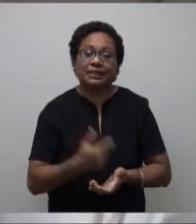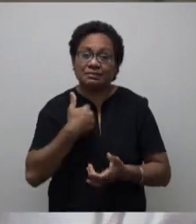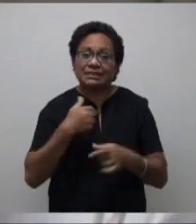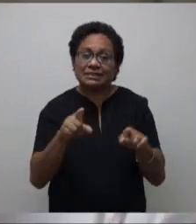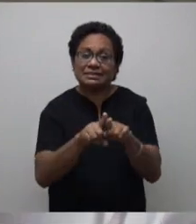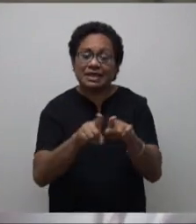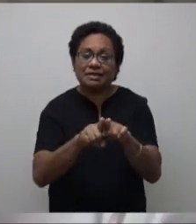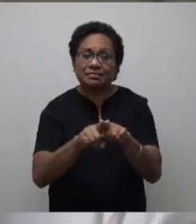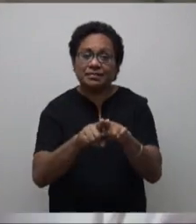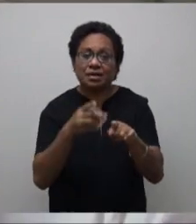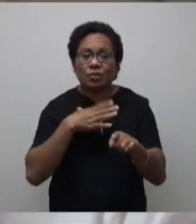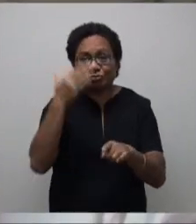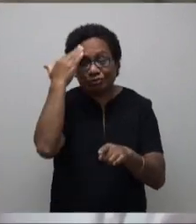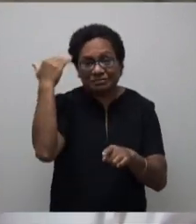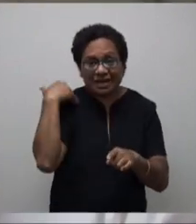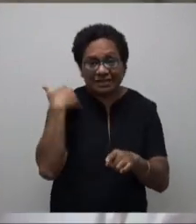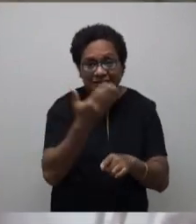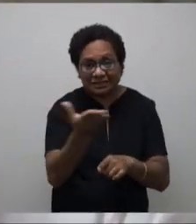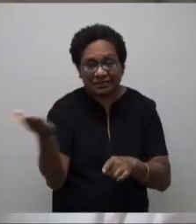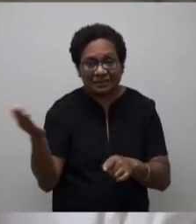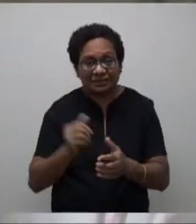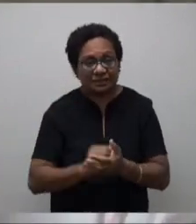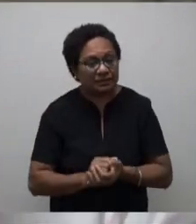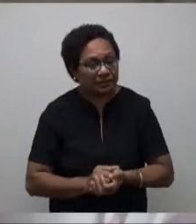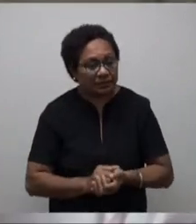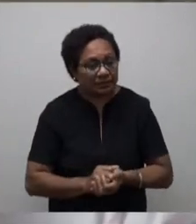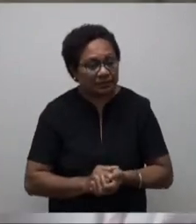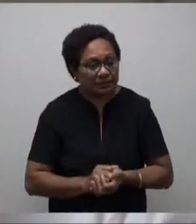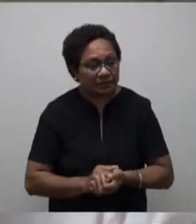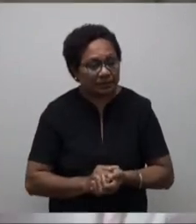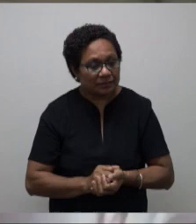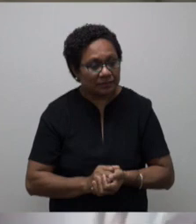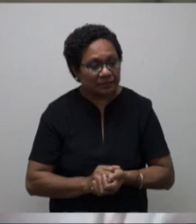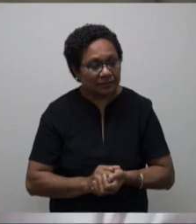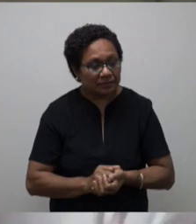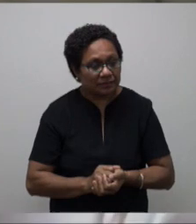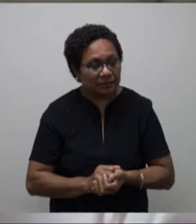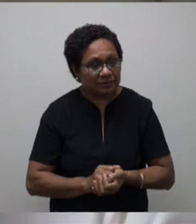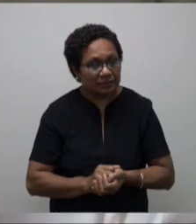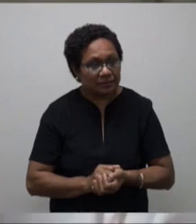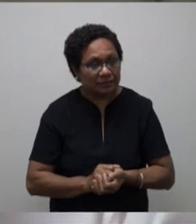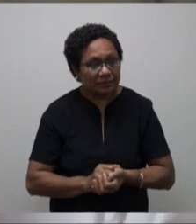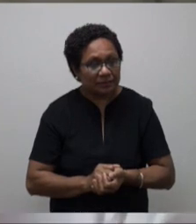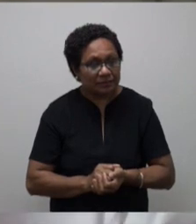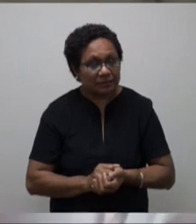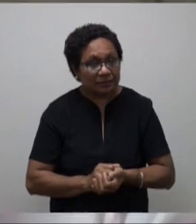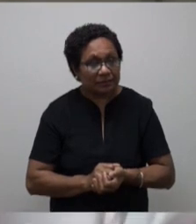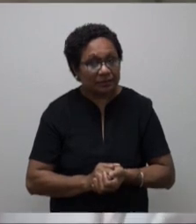There is nothing reassuring about the low number of severe disease and death recorded so far.